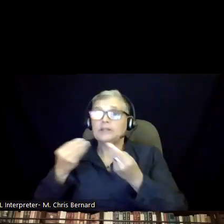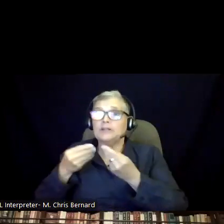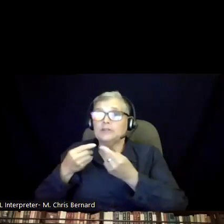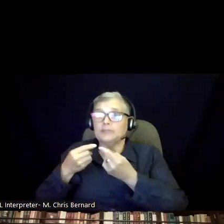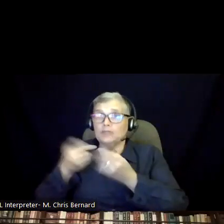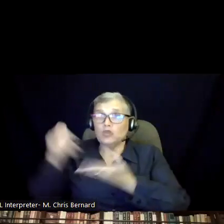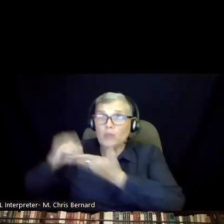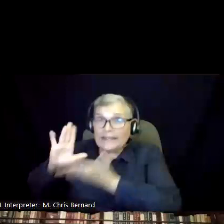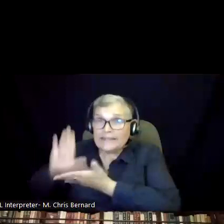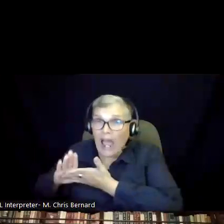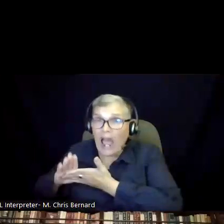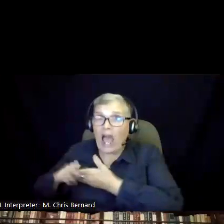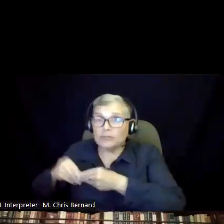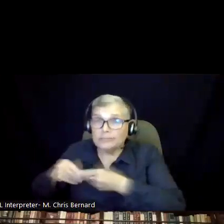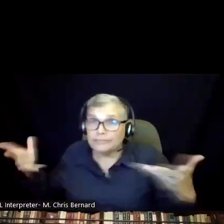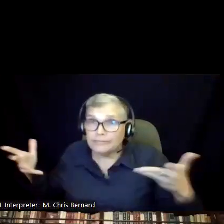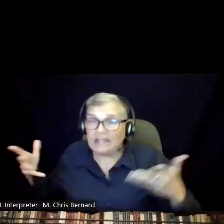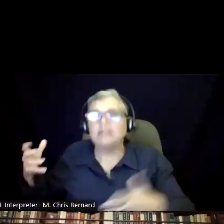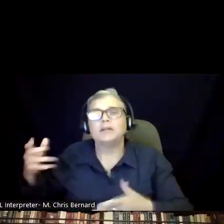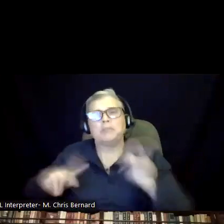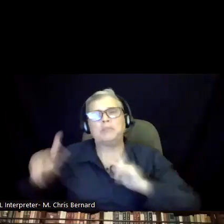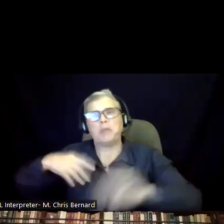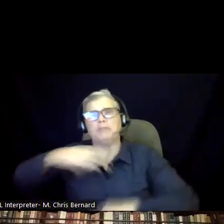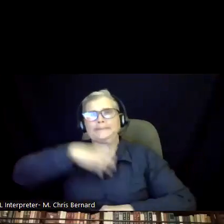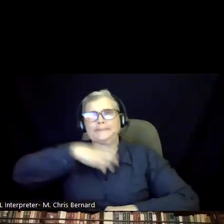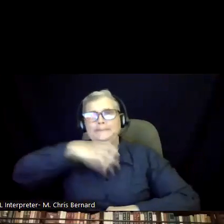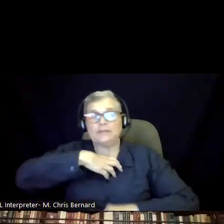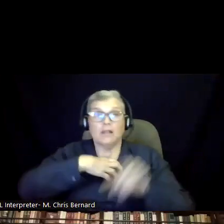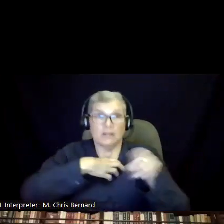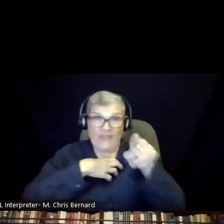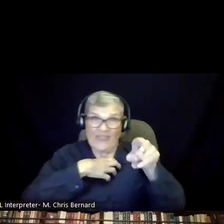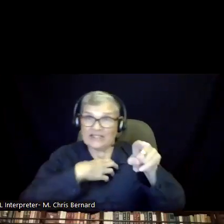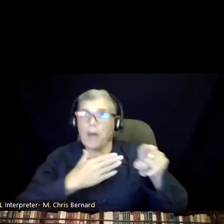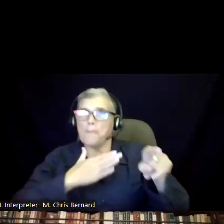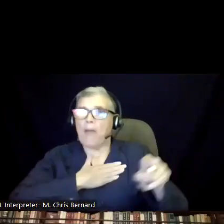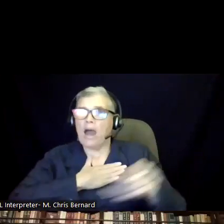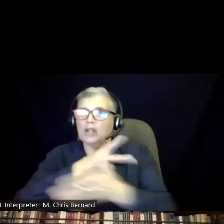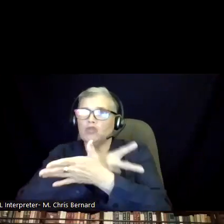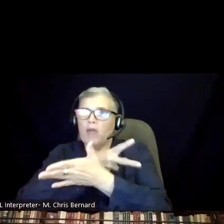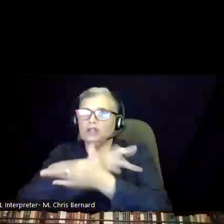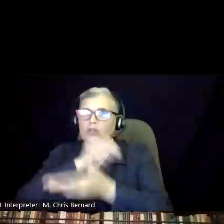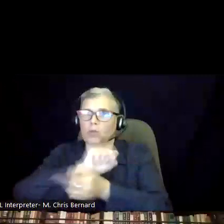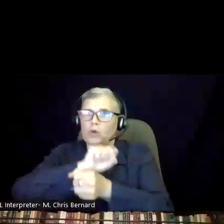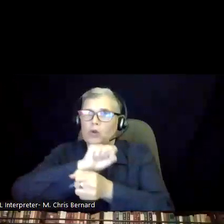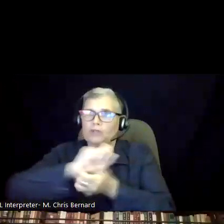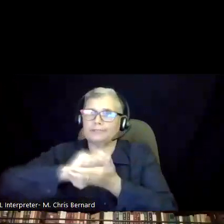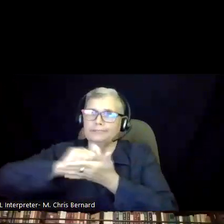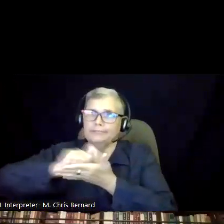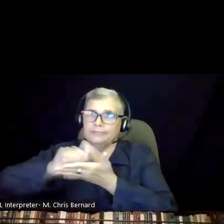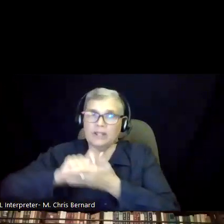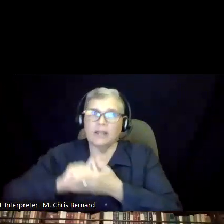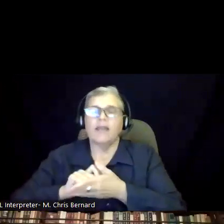really. And this is the focus of my graduate work at the University of Montana, was analyzing and